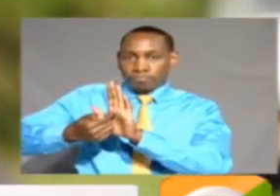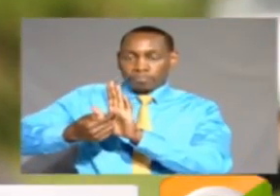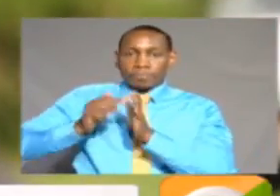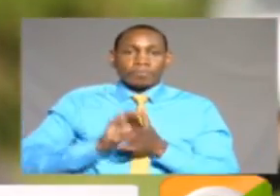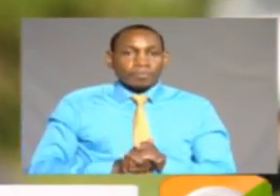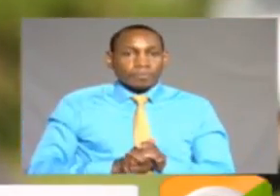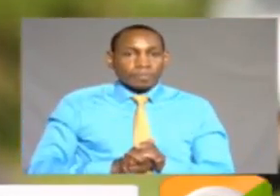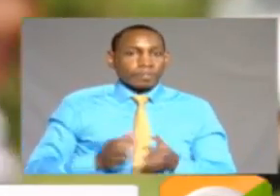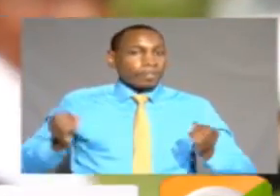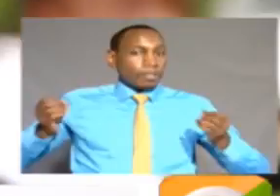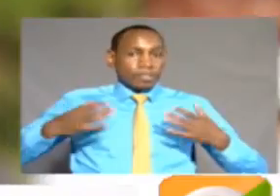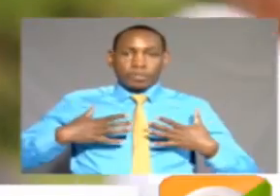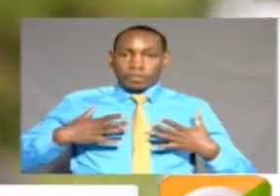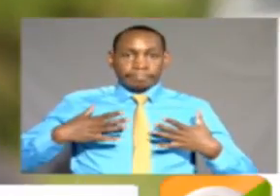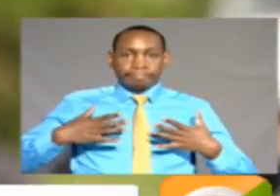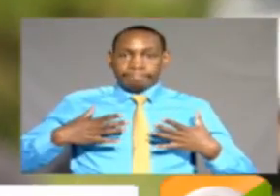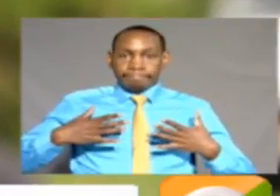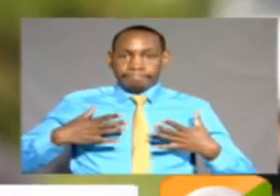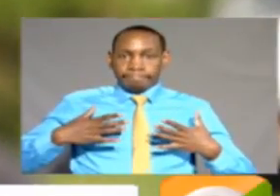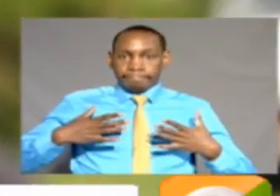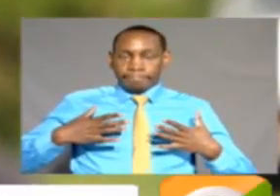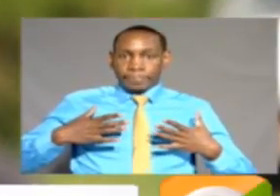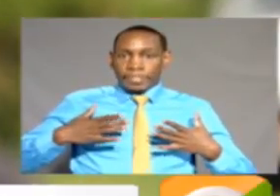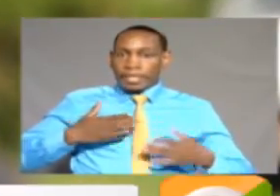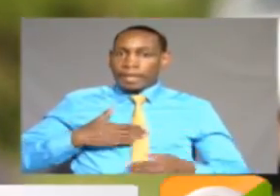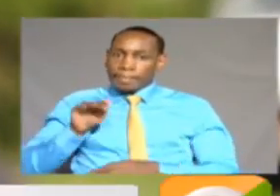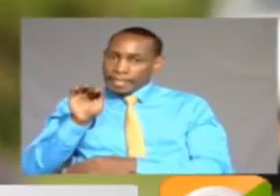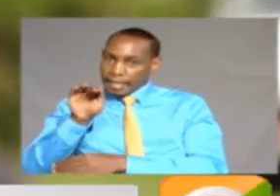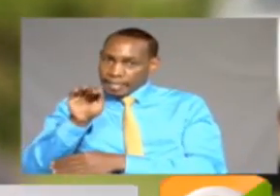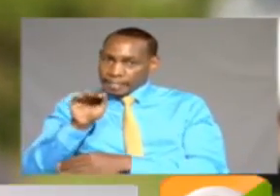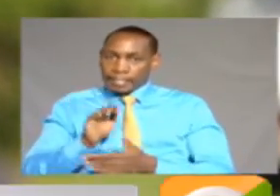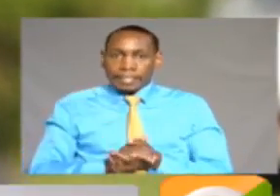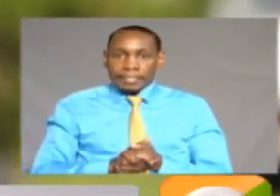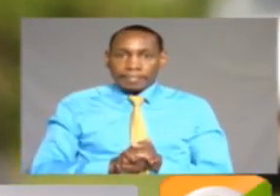He. He. Nikauliza.